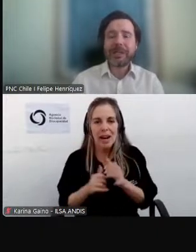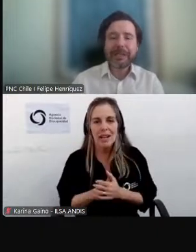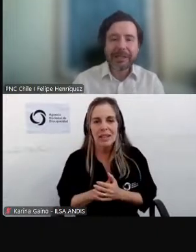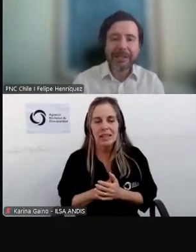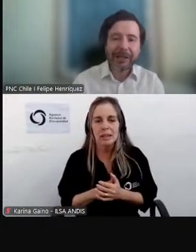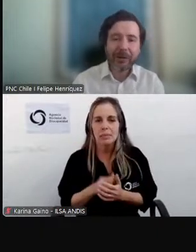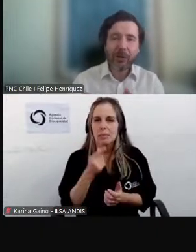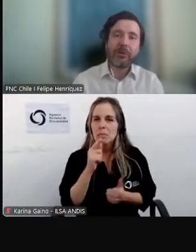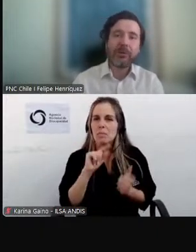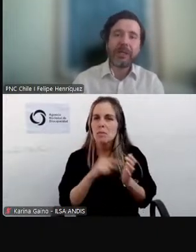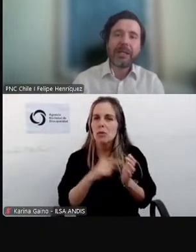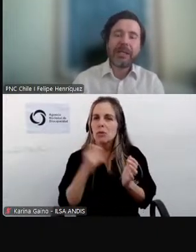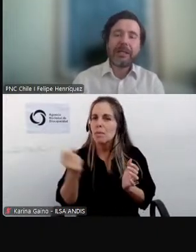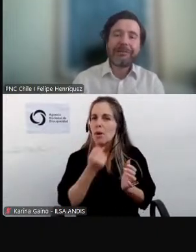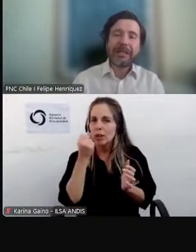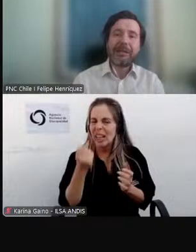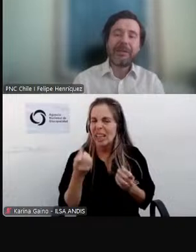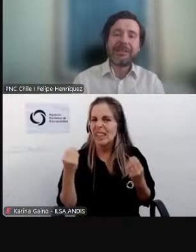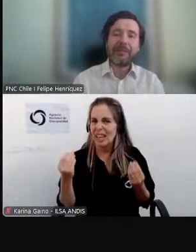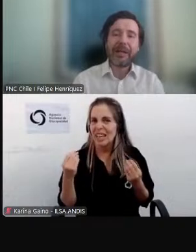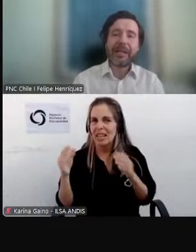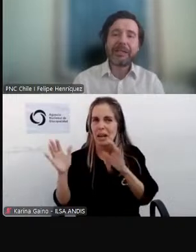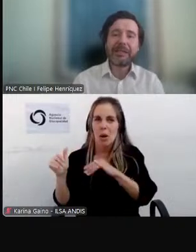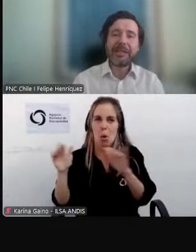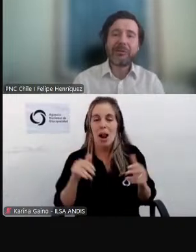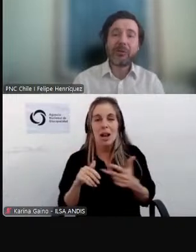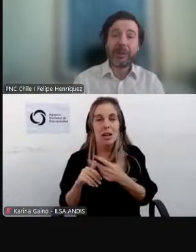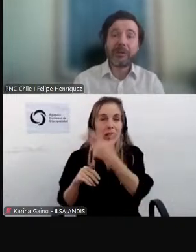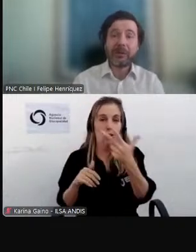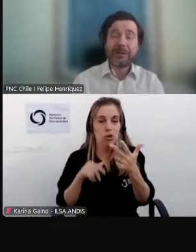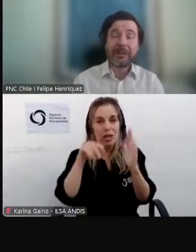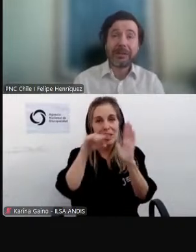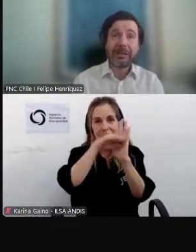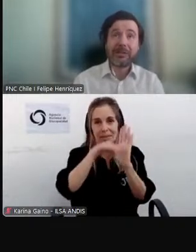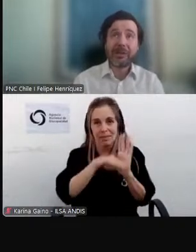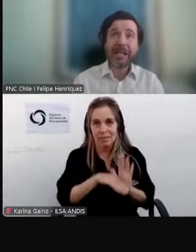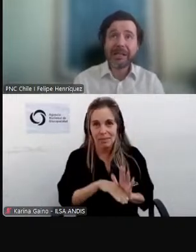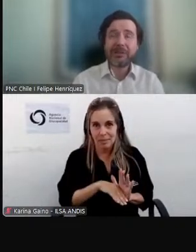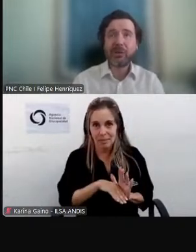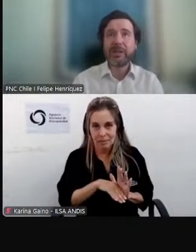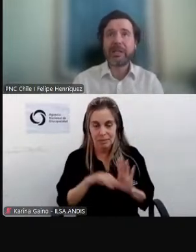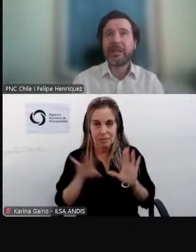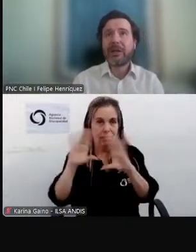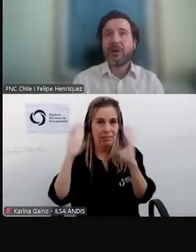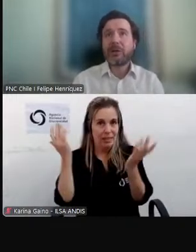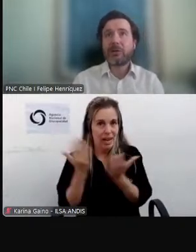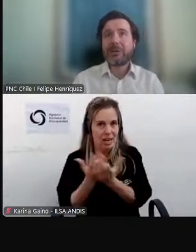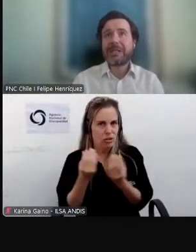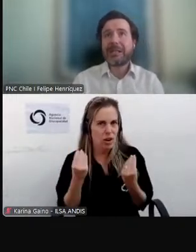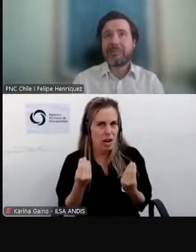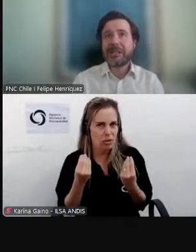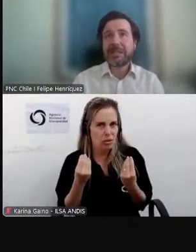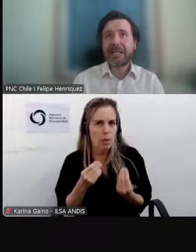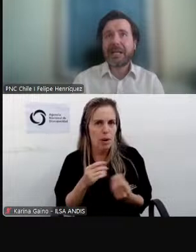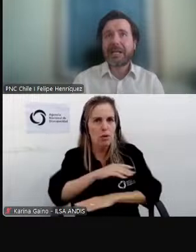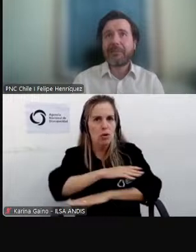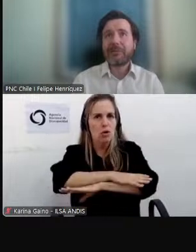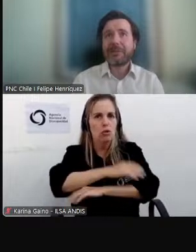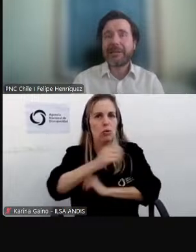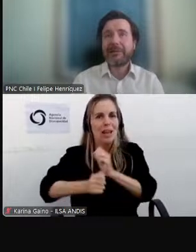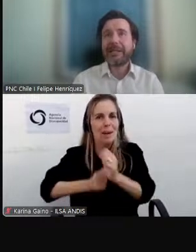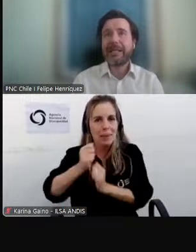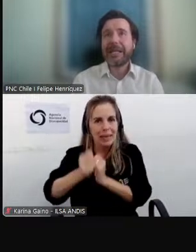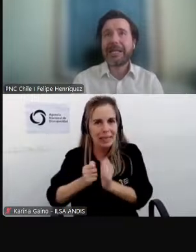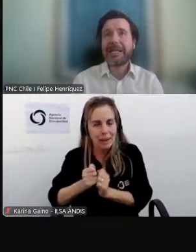what Julian and Fernanda have said, I would like to point out a common thread or common aspect between the 3